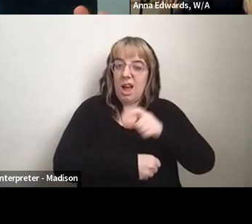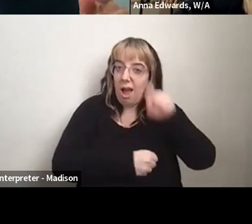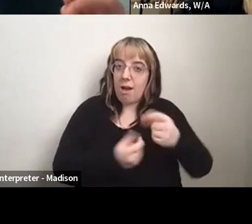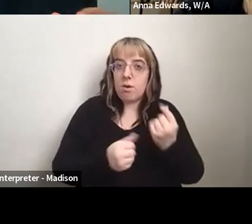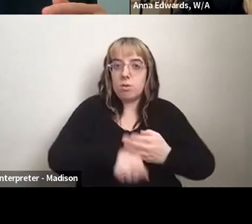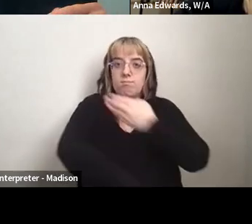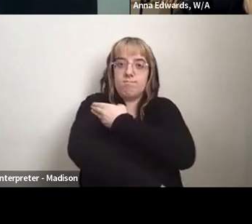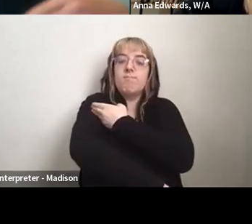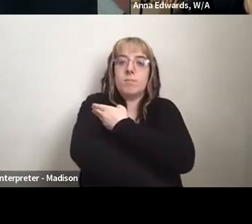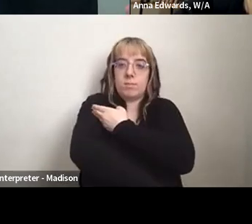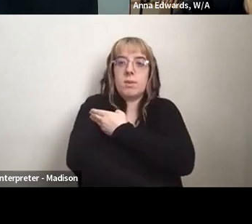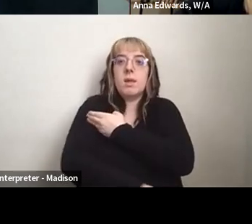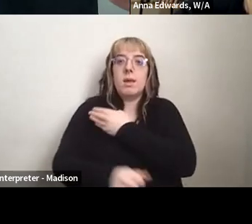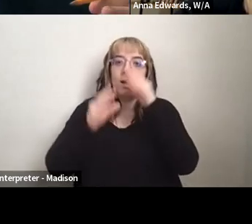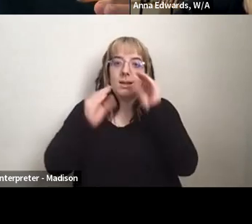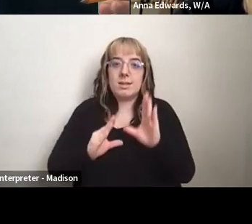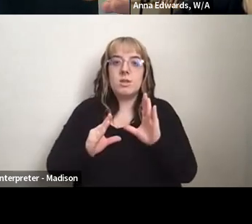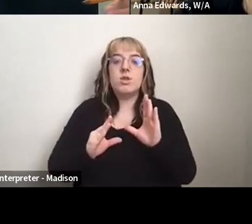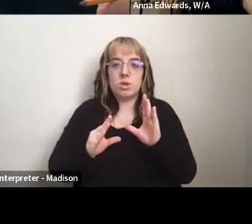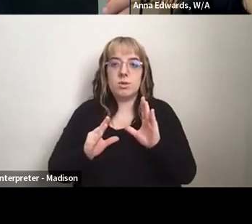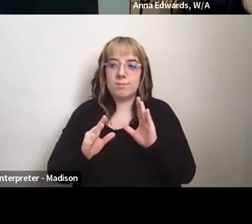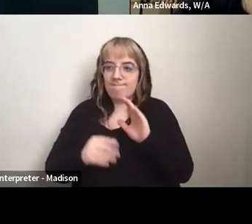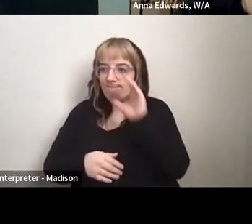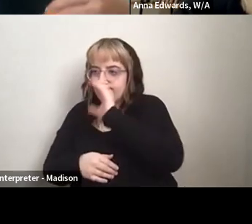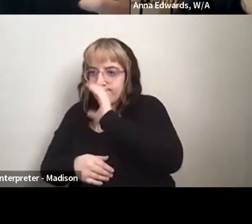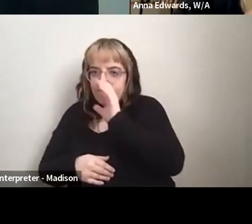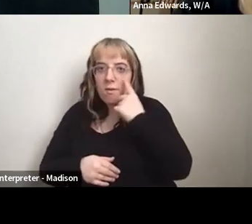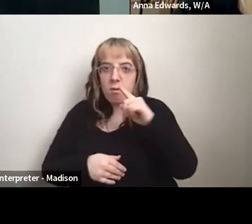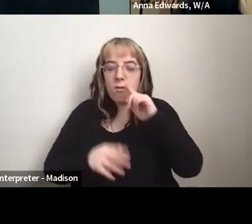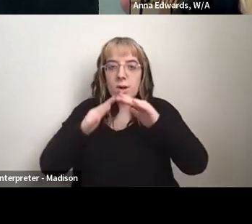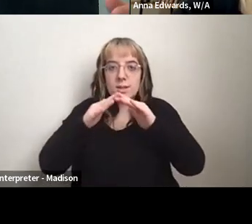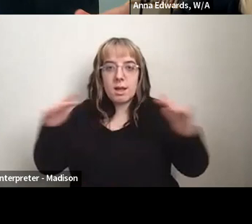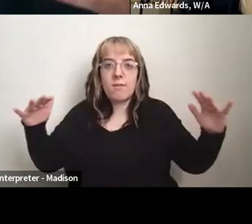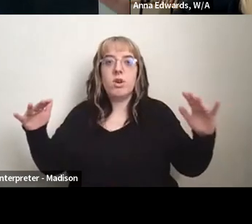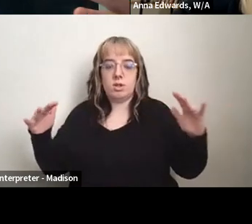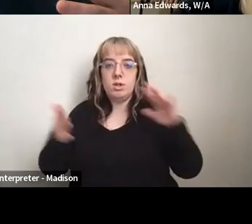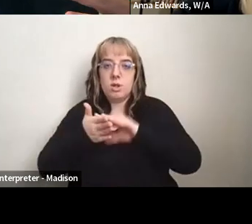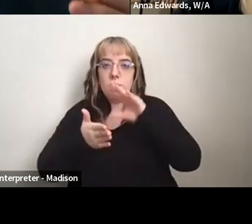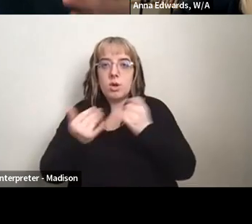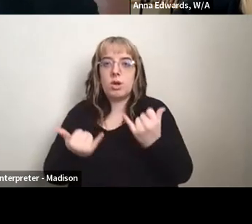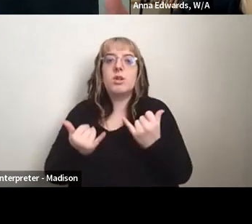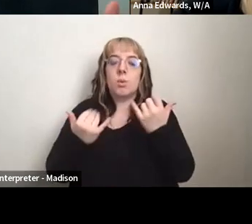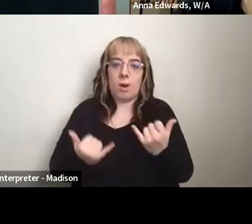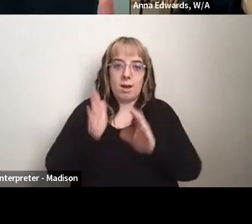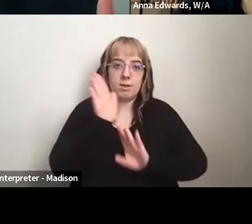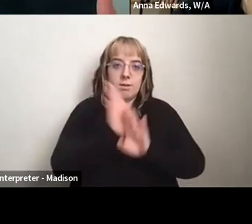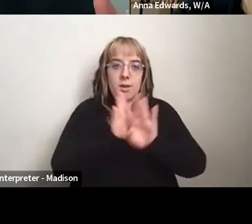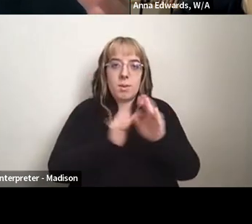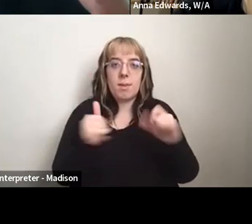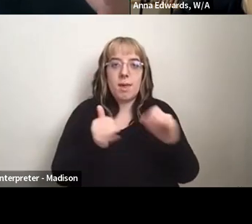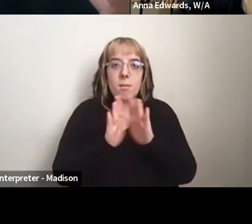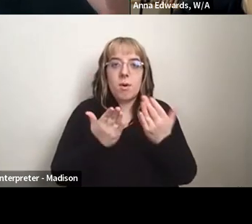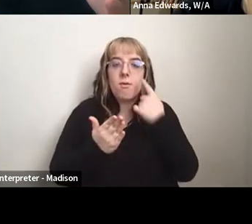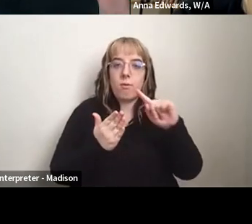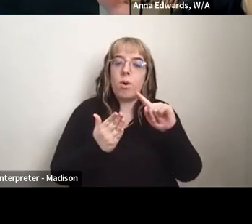of helping teachers scaffold for those diverse learners. So we're actually creating a playbook right now for some high leverage strategies for those